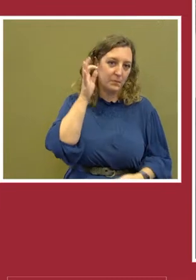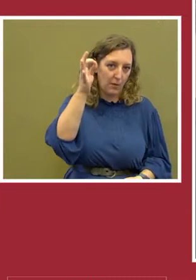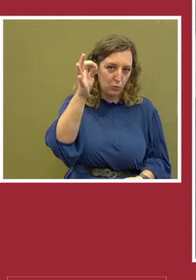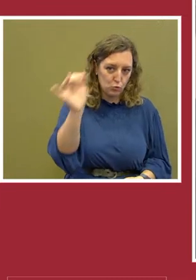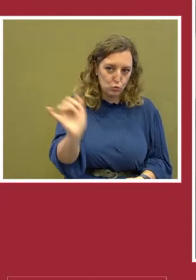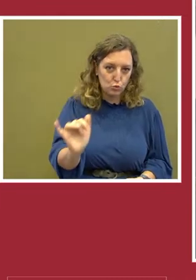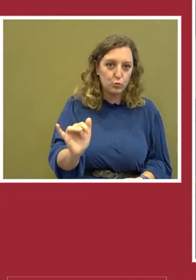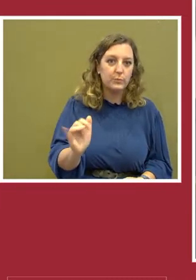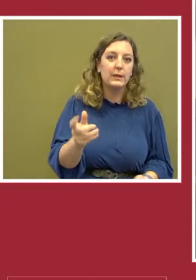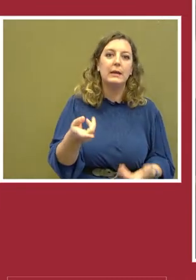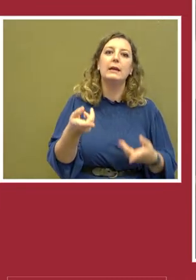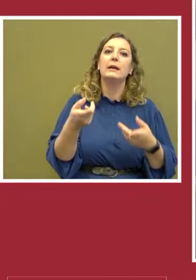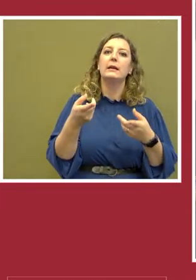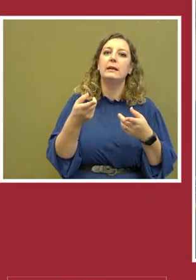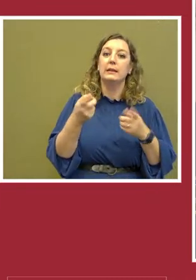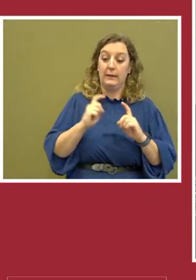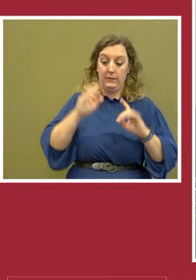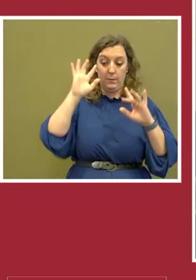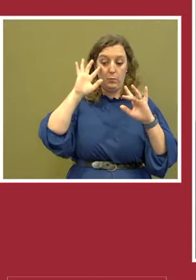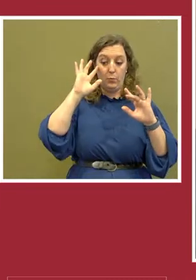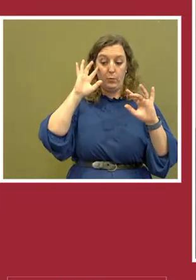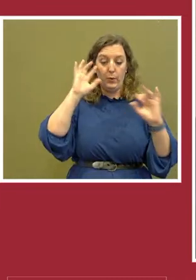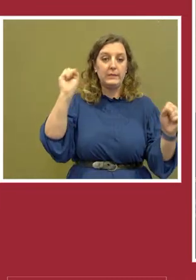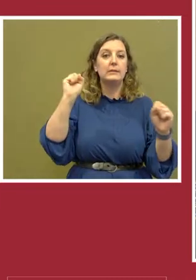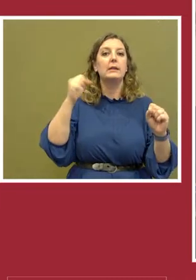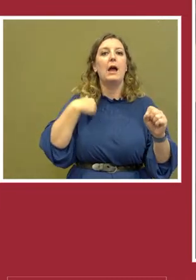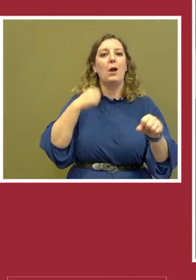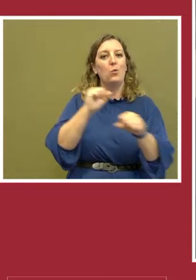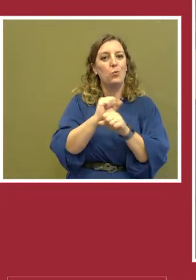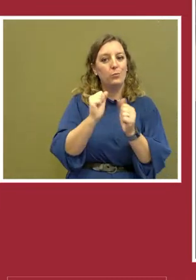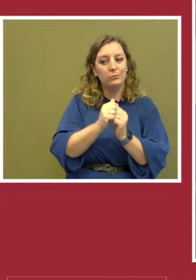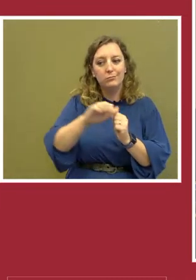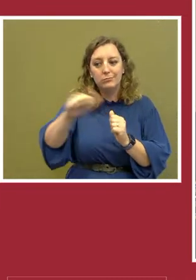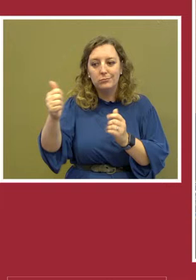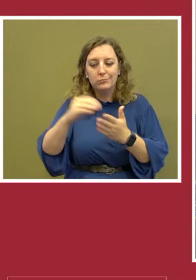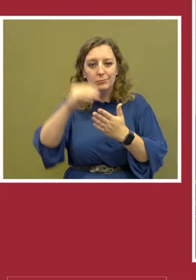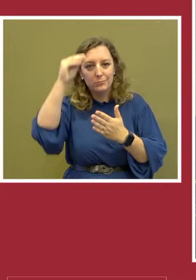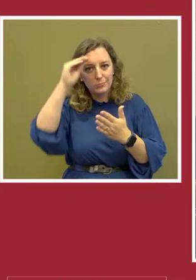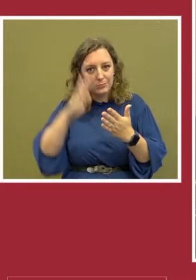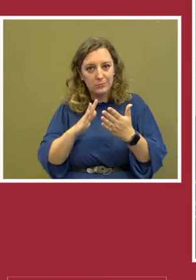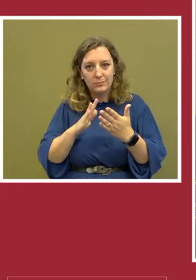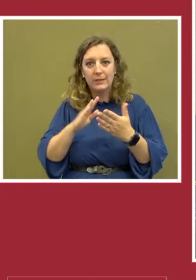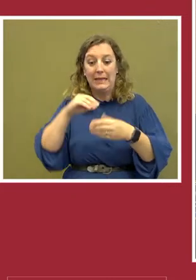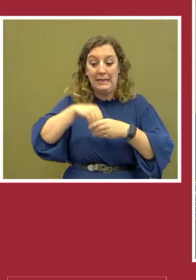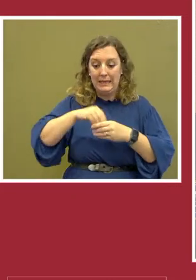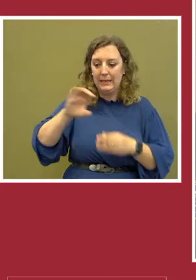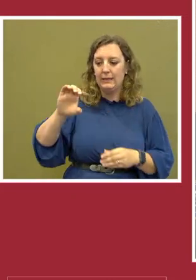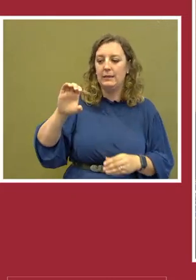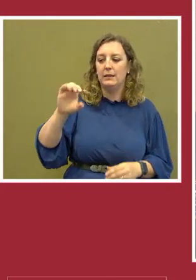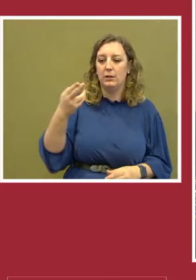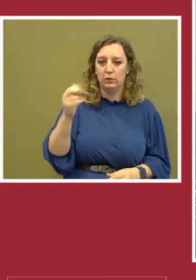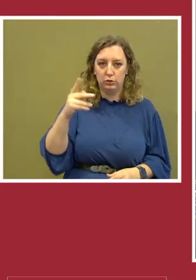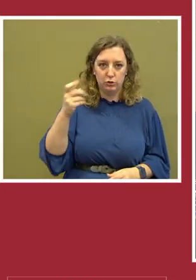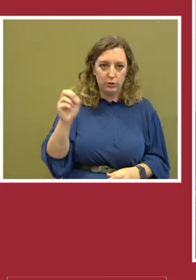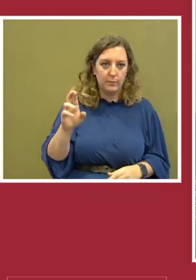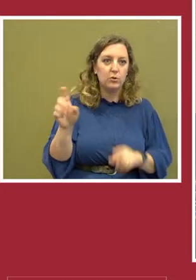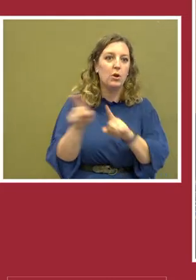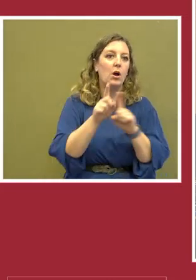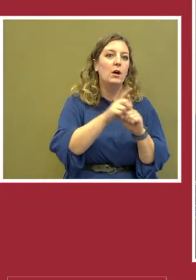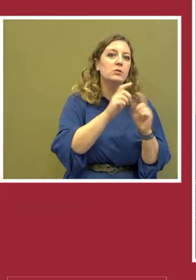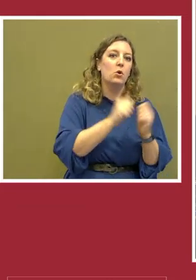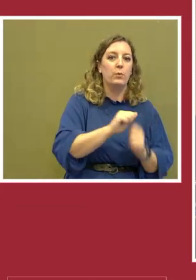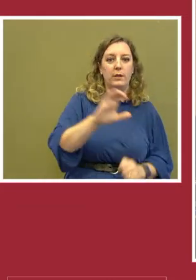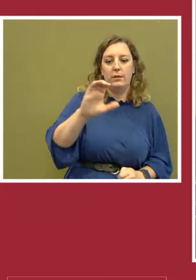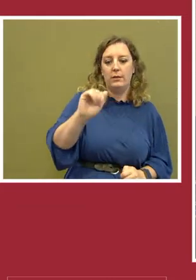well. It's given me, as president, I've been able to work with other students within our chapter as well as with the other Caldera